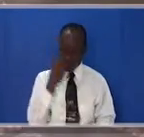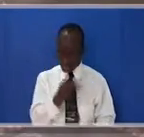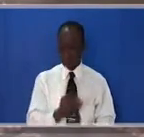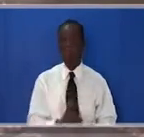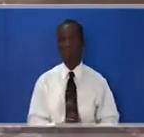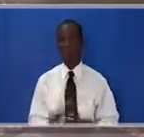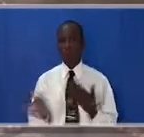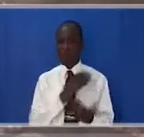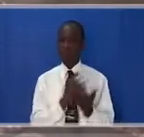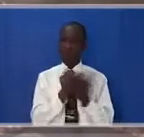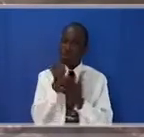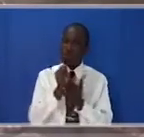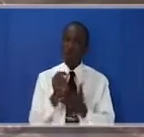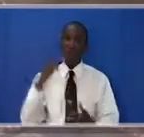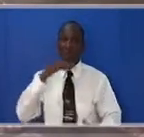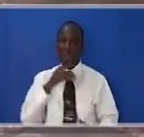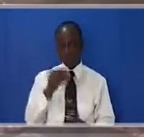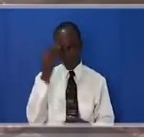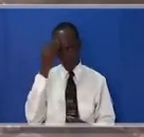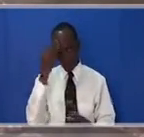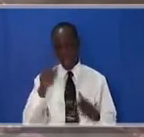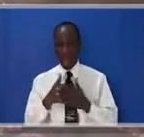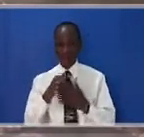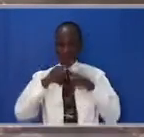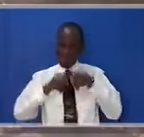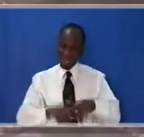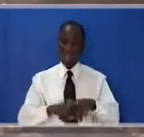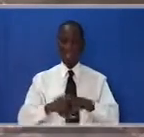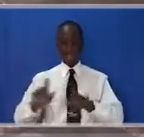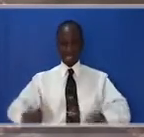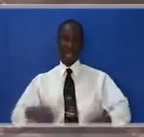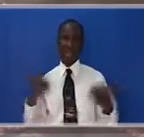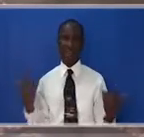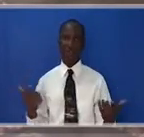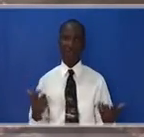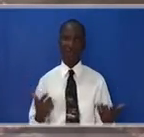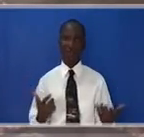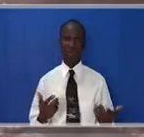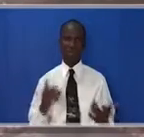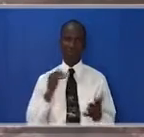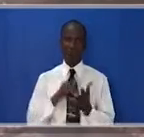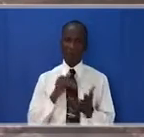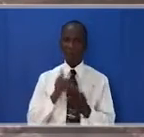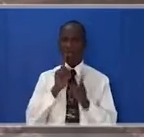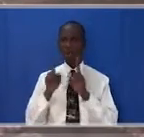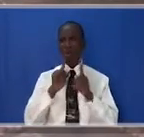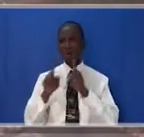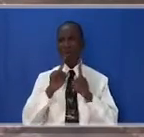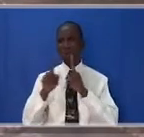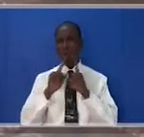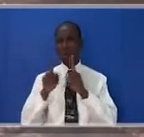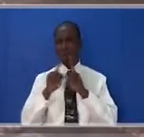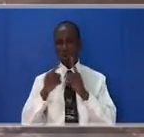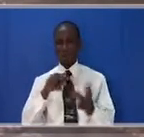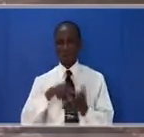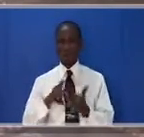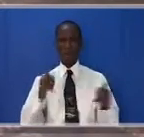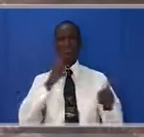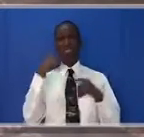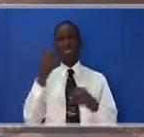yankopon bua won enam so won anka so monka no granti yankopon bua won nsem bi omo fi so omo adwene ho yie pa omo be yiu to